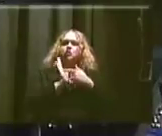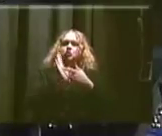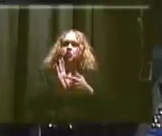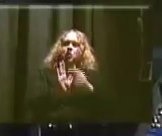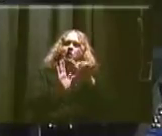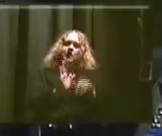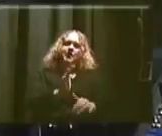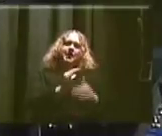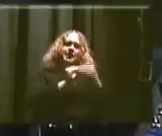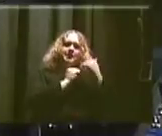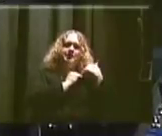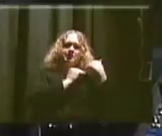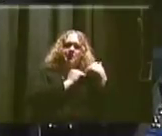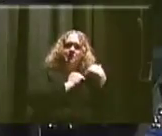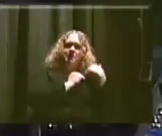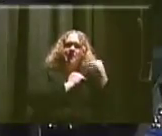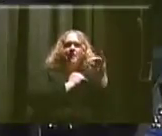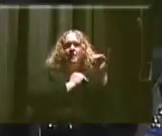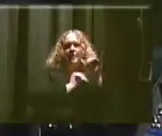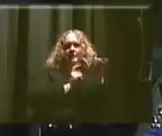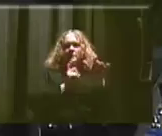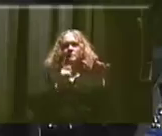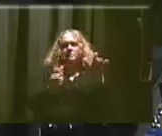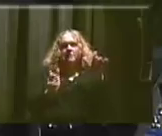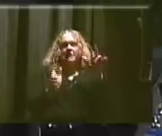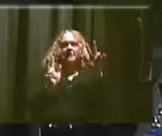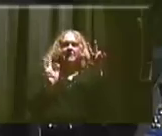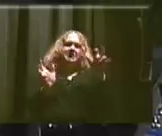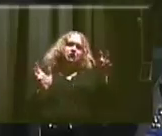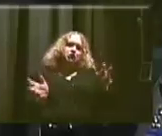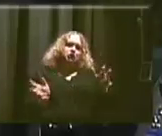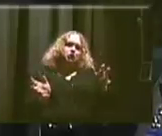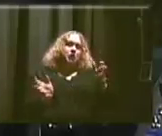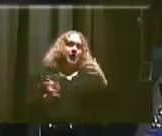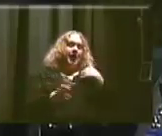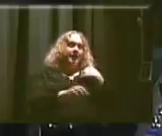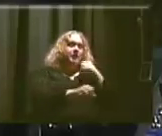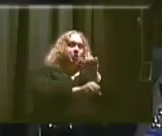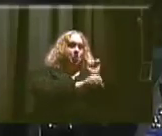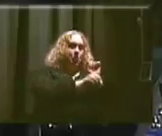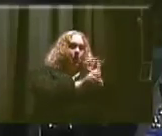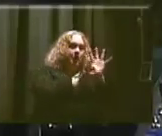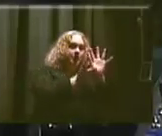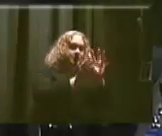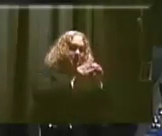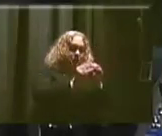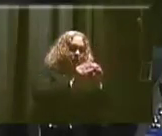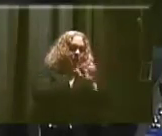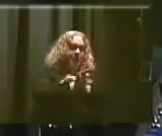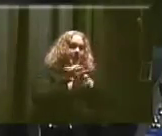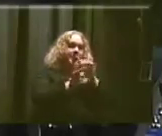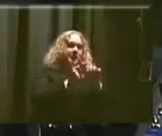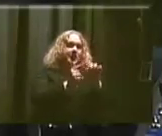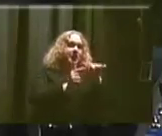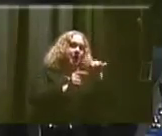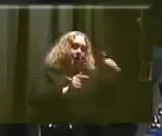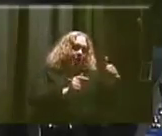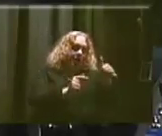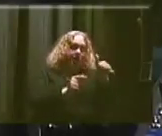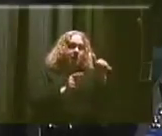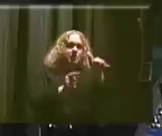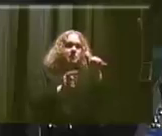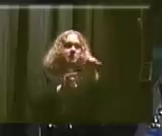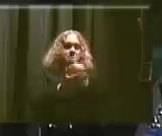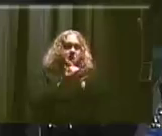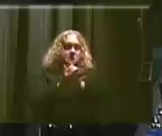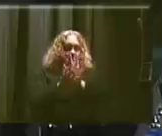some of these big issues, such as the budget, how we have it in a working session, and then in another meeting on a different